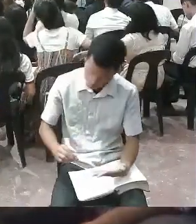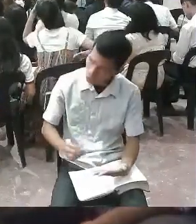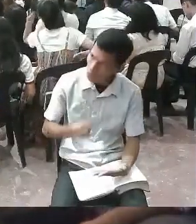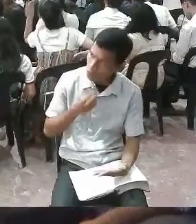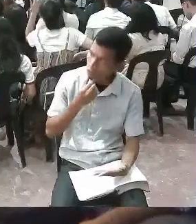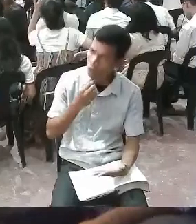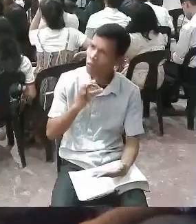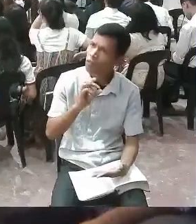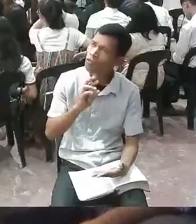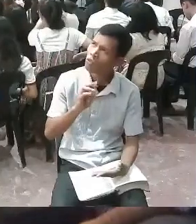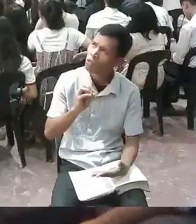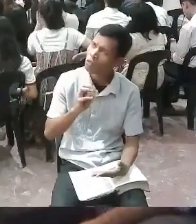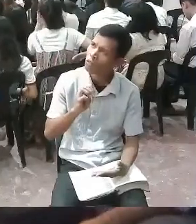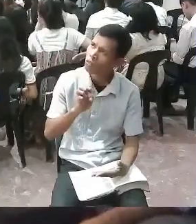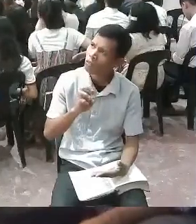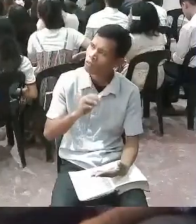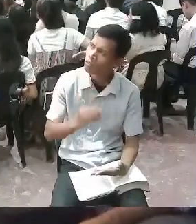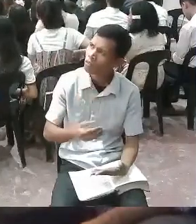Former things.